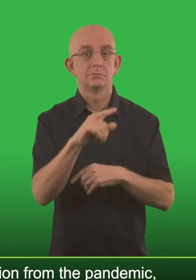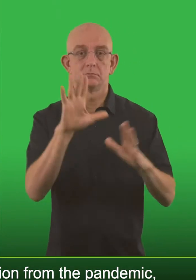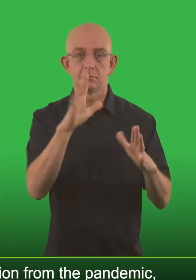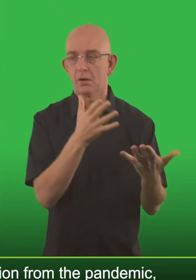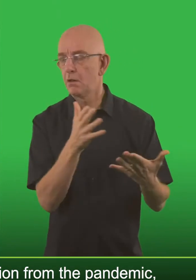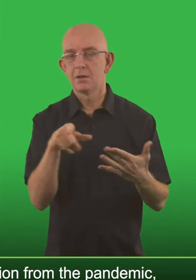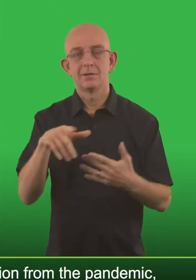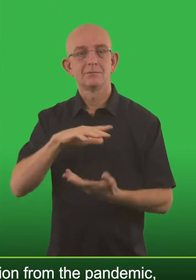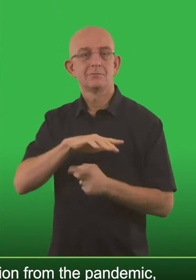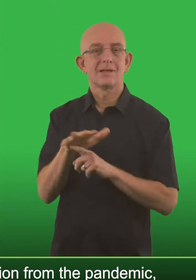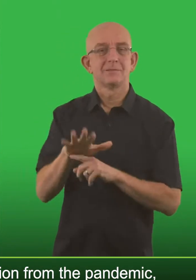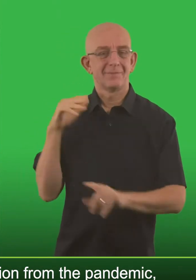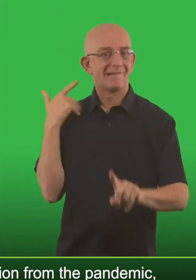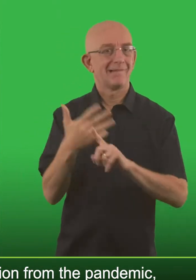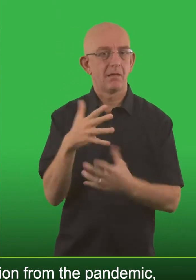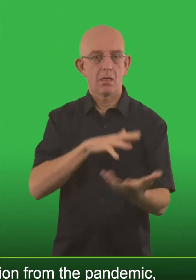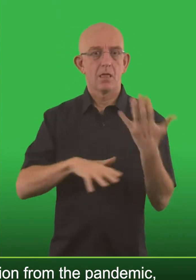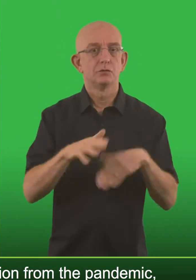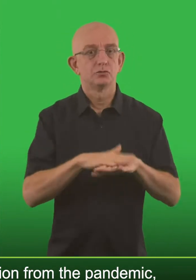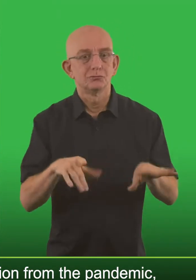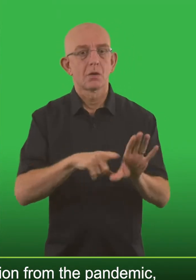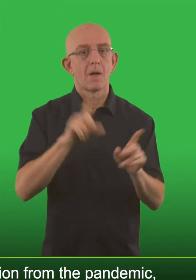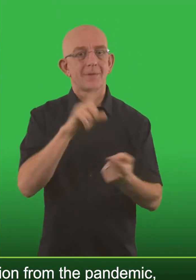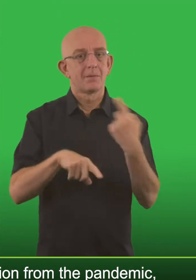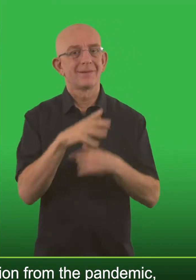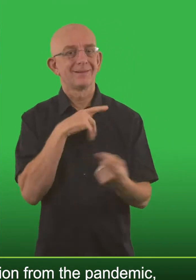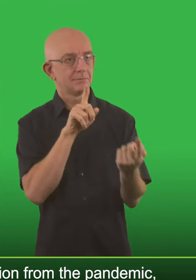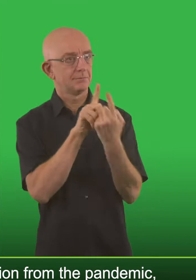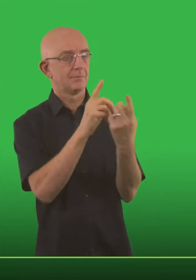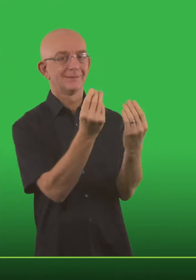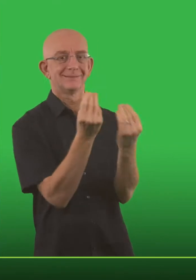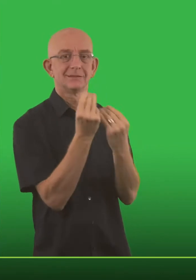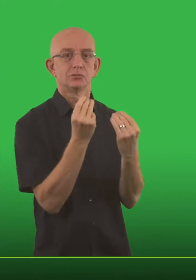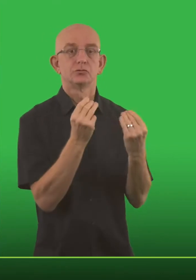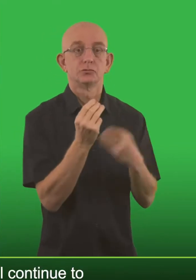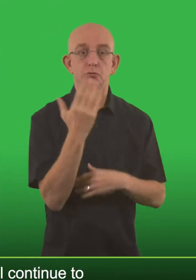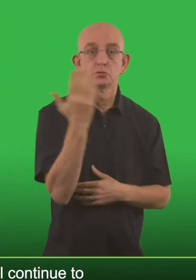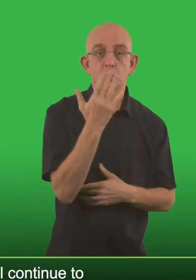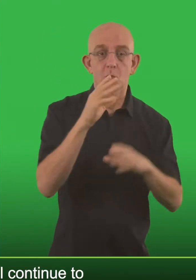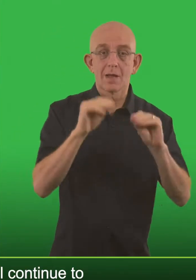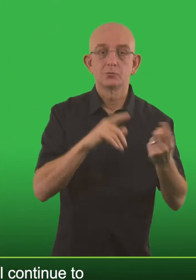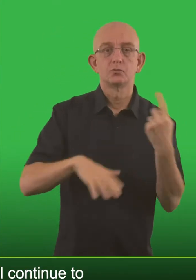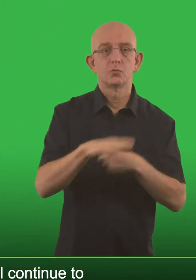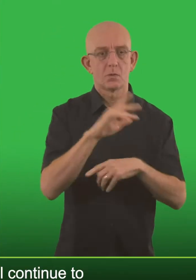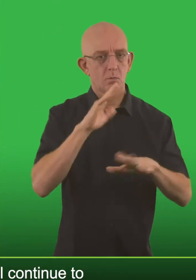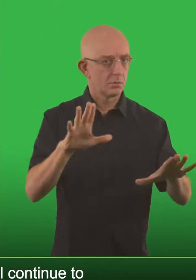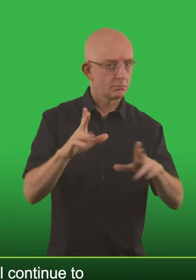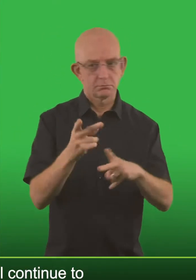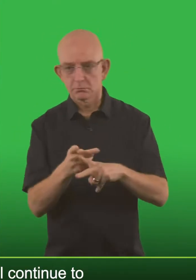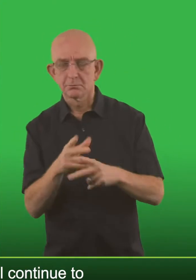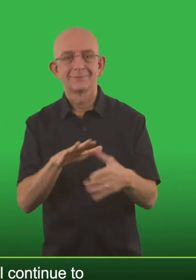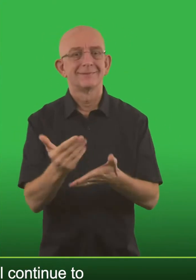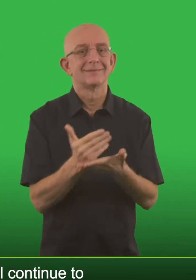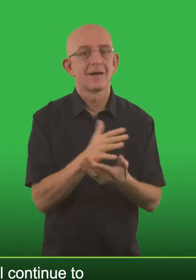after the disruption from the pandemic that children and young people get back to face-to-face learning. Schools and education settings will continue to